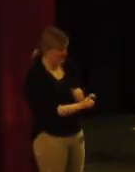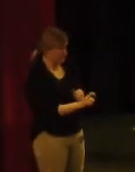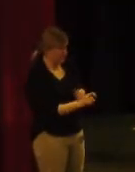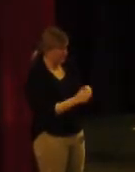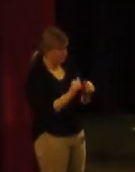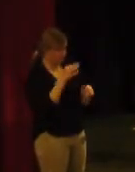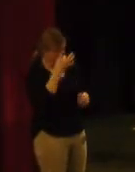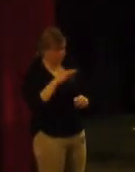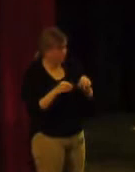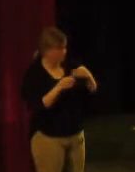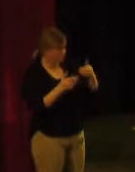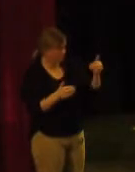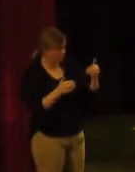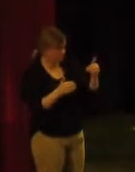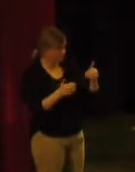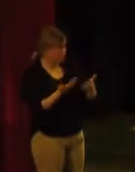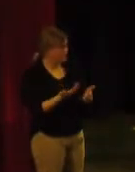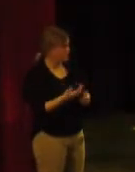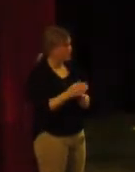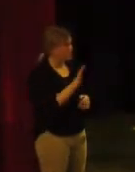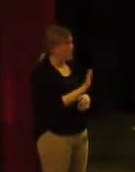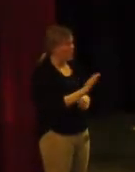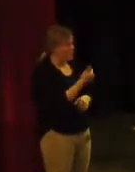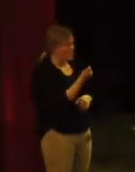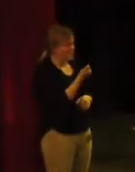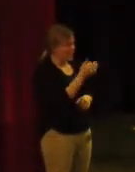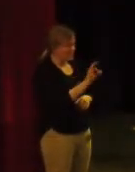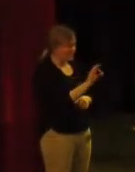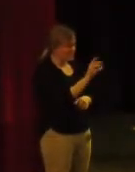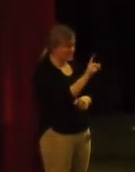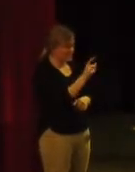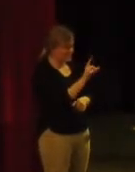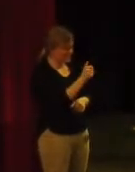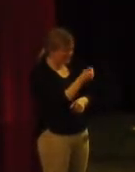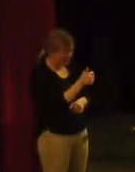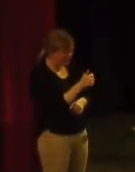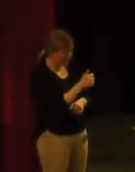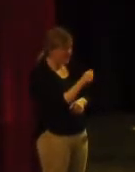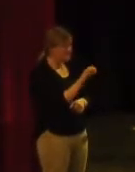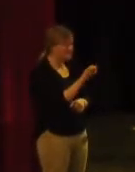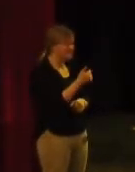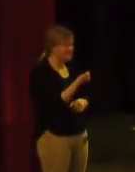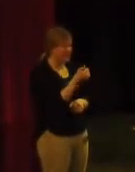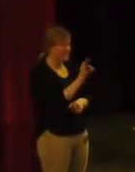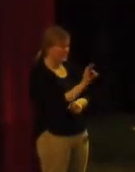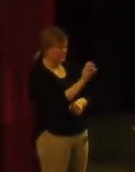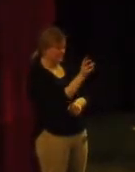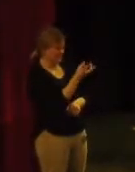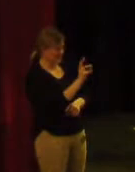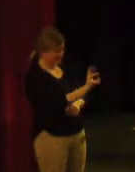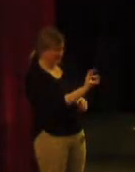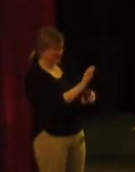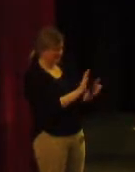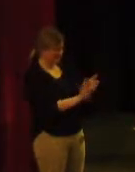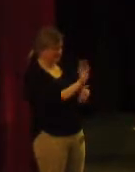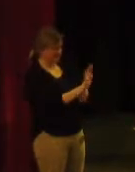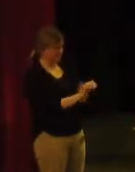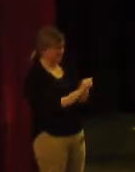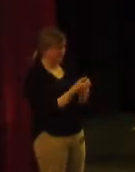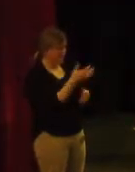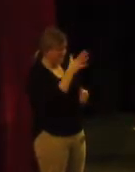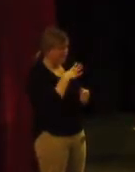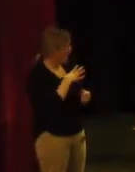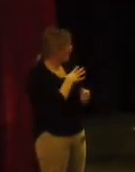time period, which is about the 1910, 1915, 1916 era, was there was a guy named Pancho Villa that was